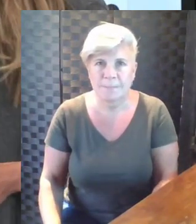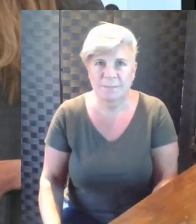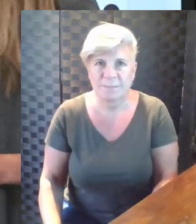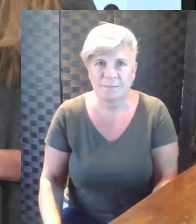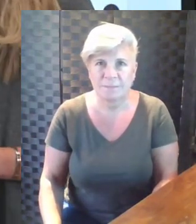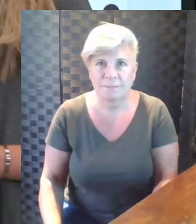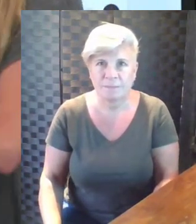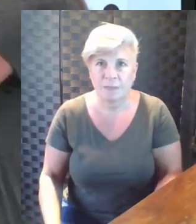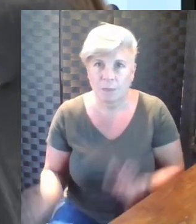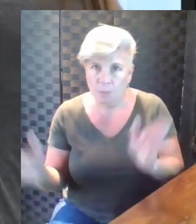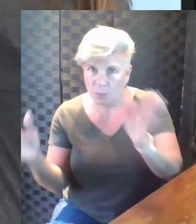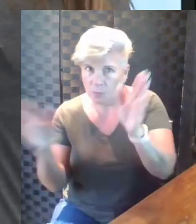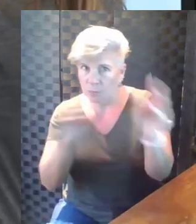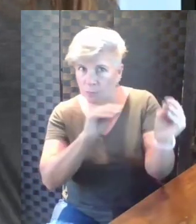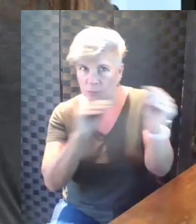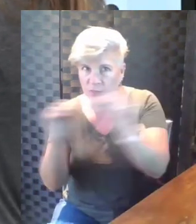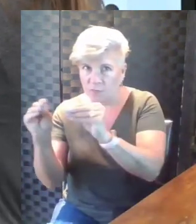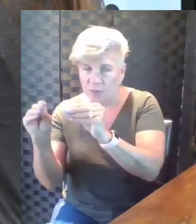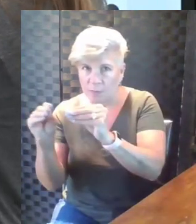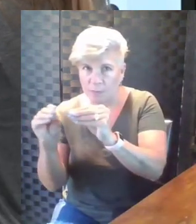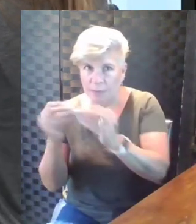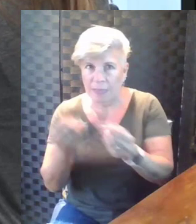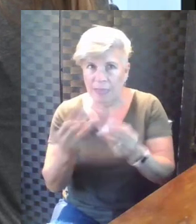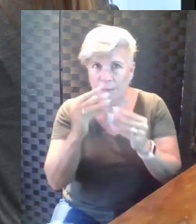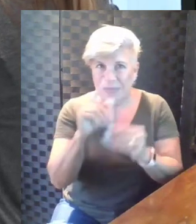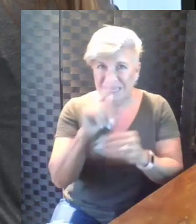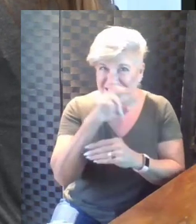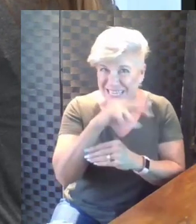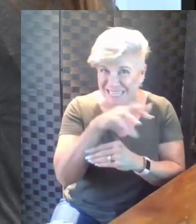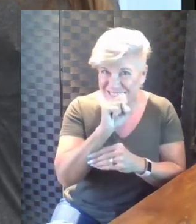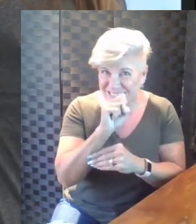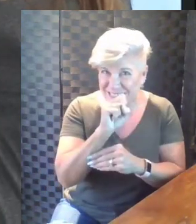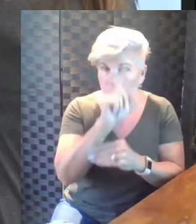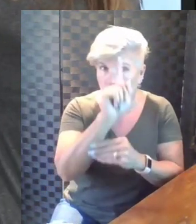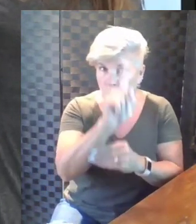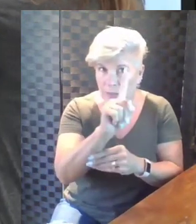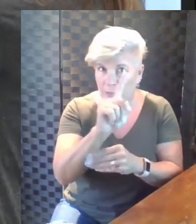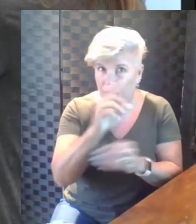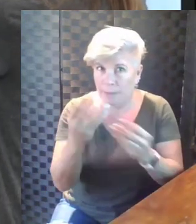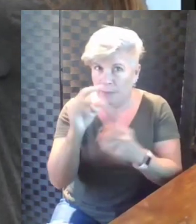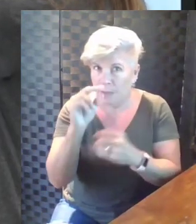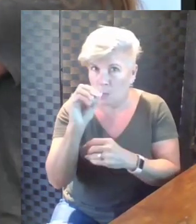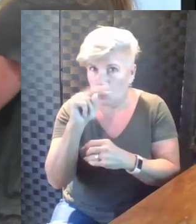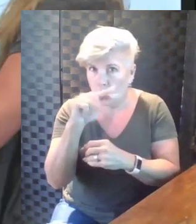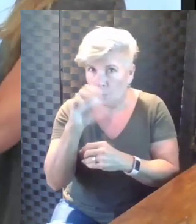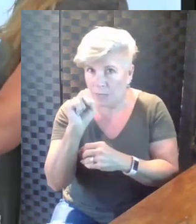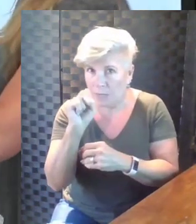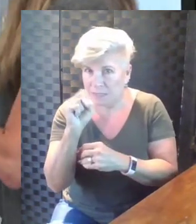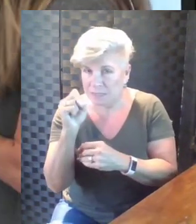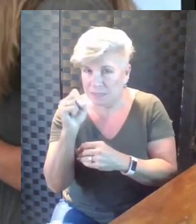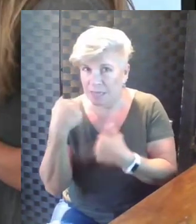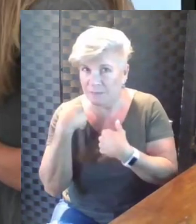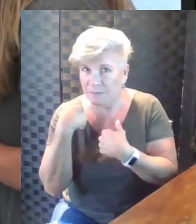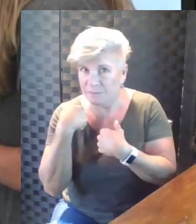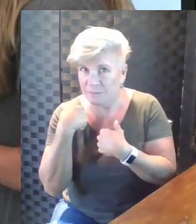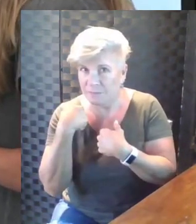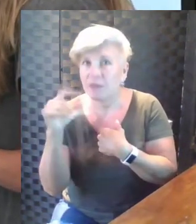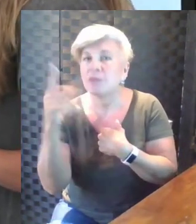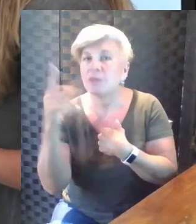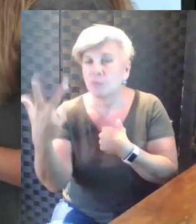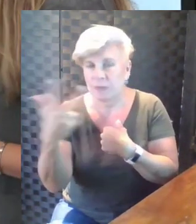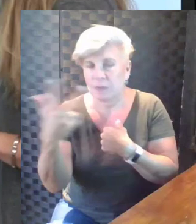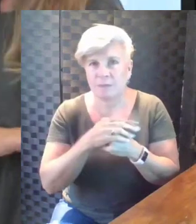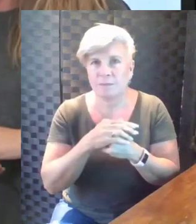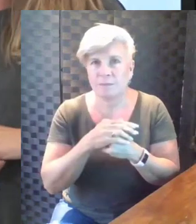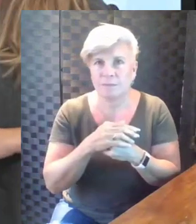And then if I bring those numbers over, how many groups of 10? 1. And how many ones left over?